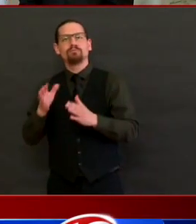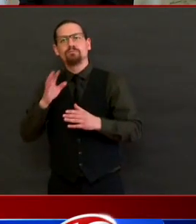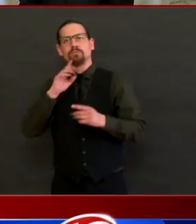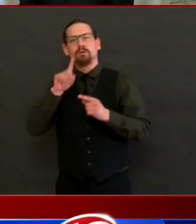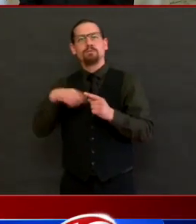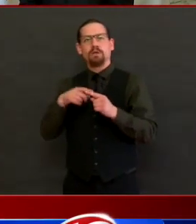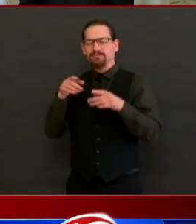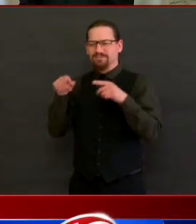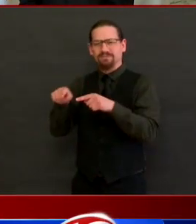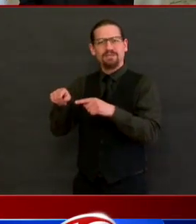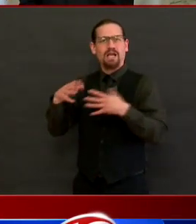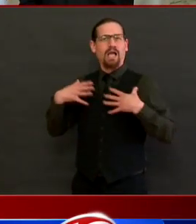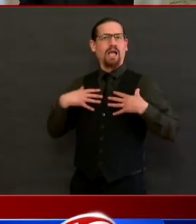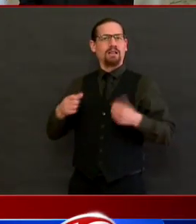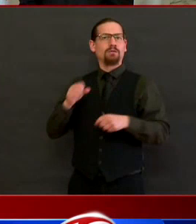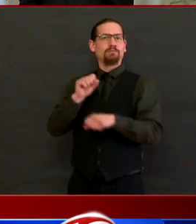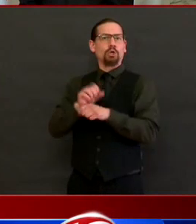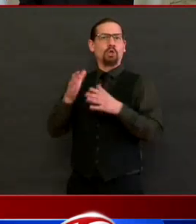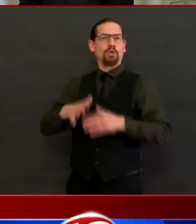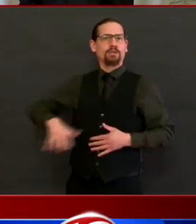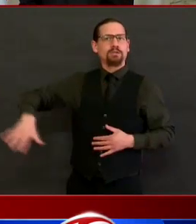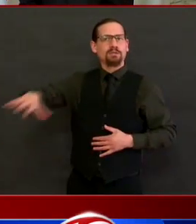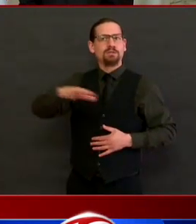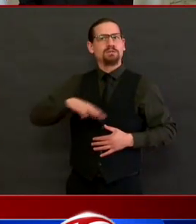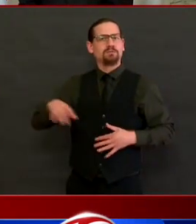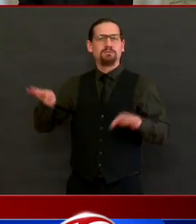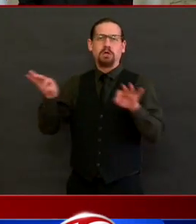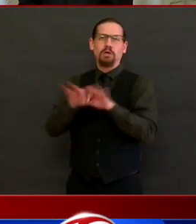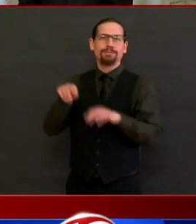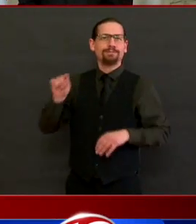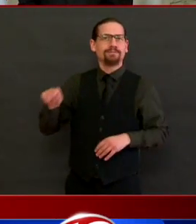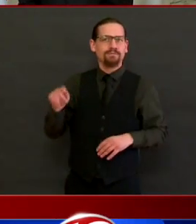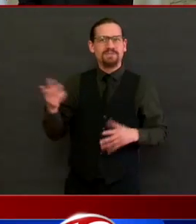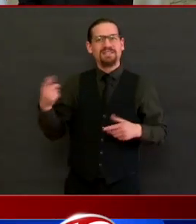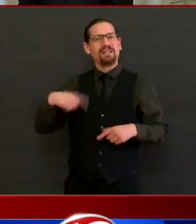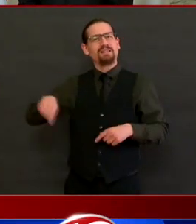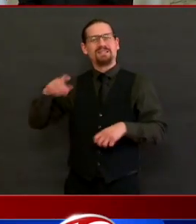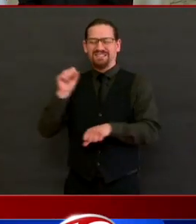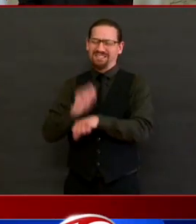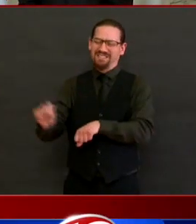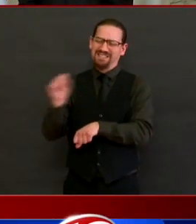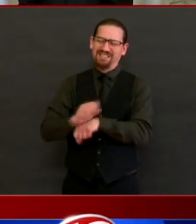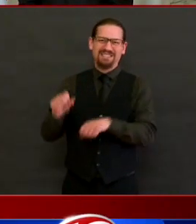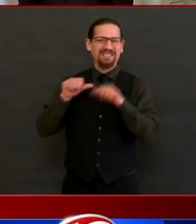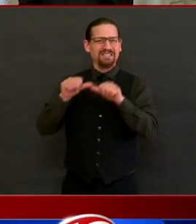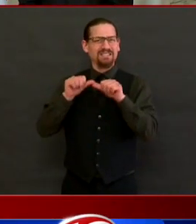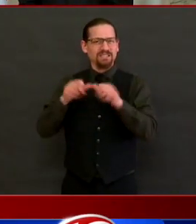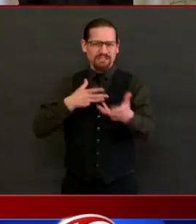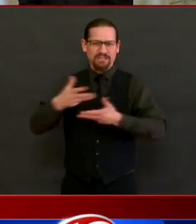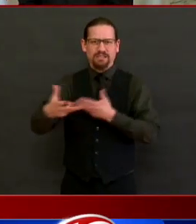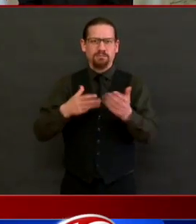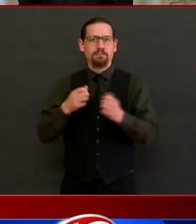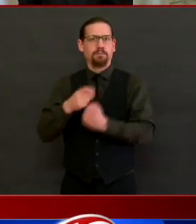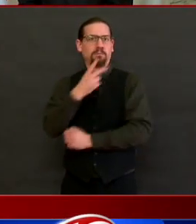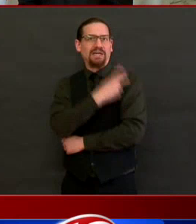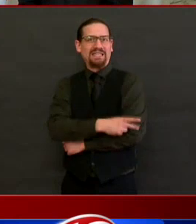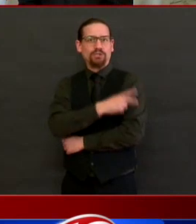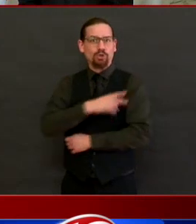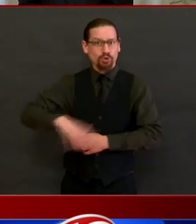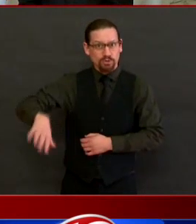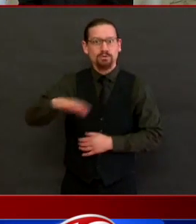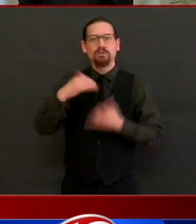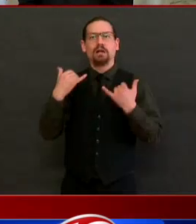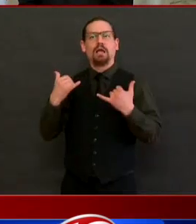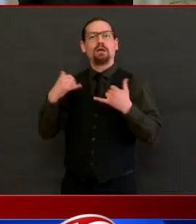healthcare workers can get tested more quickly. And right now, we're focused on all healthcare workers,